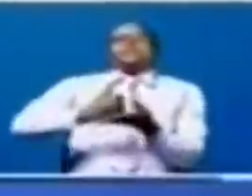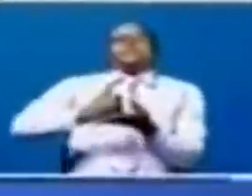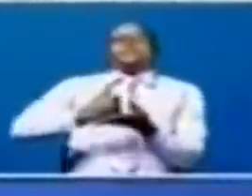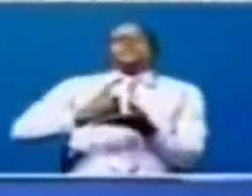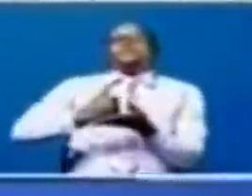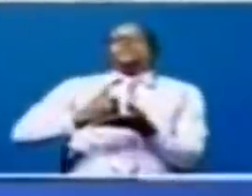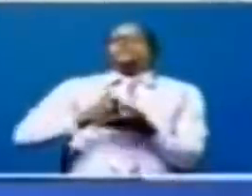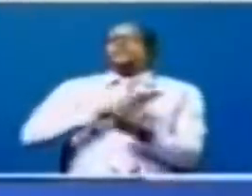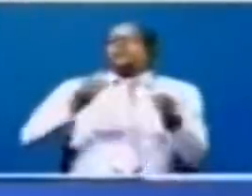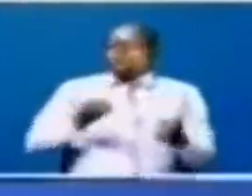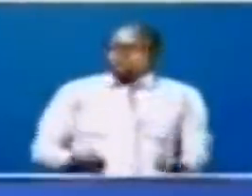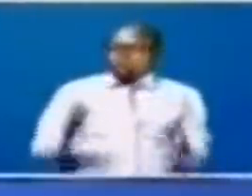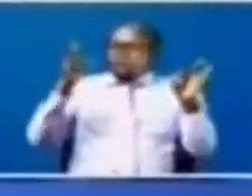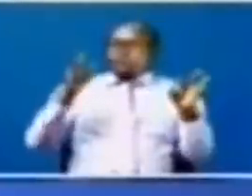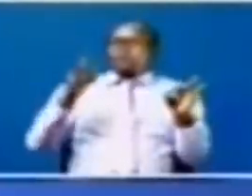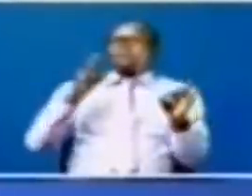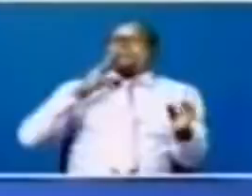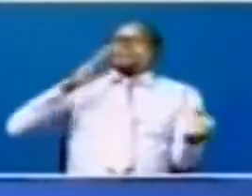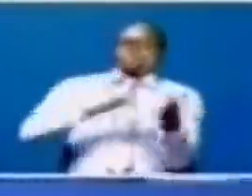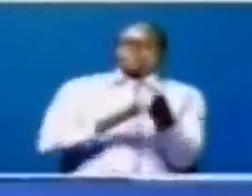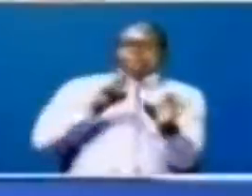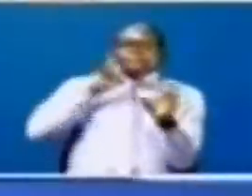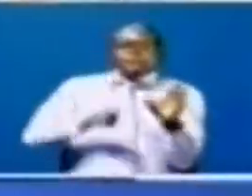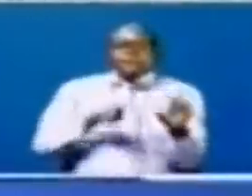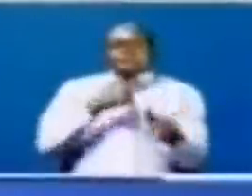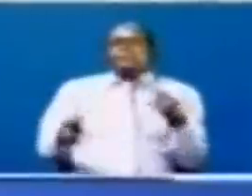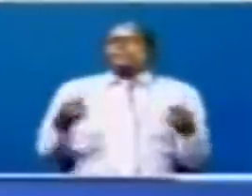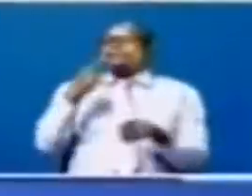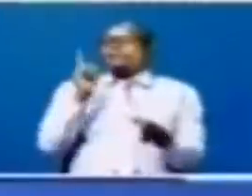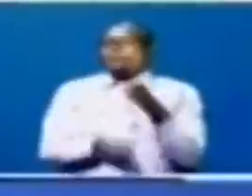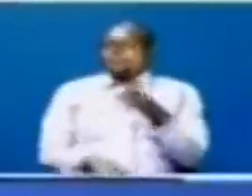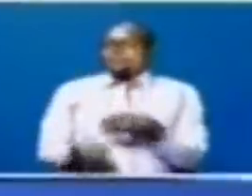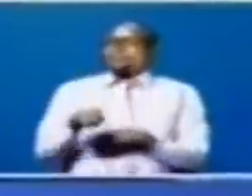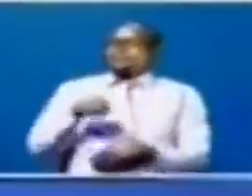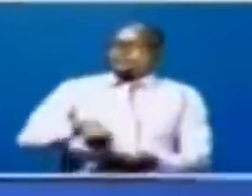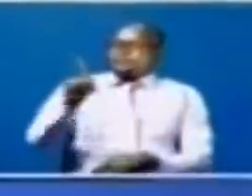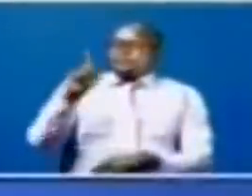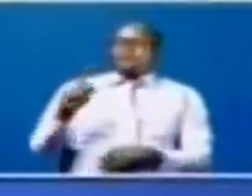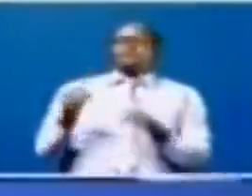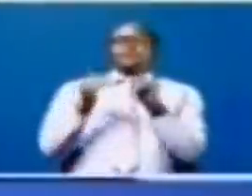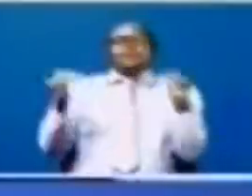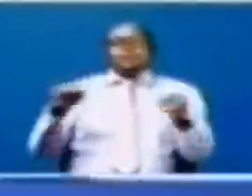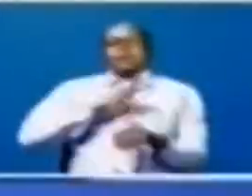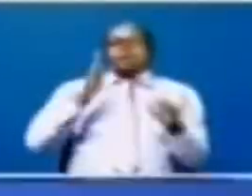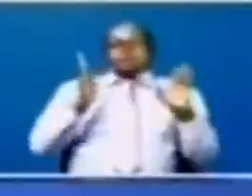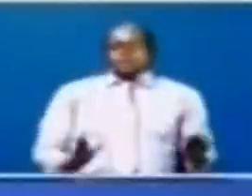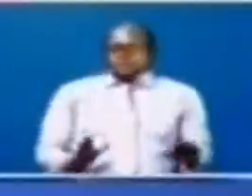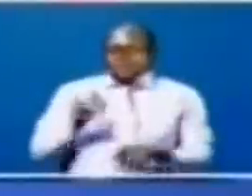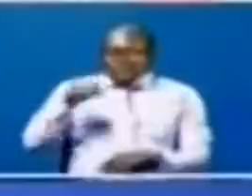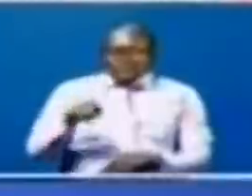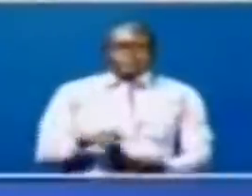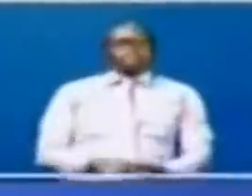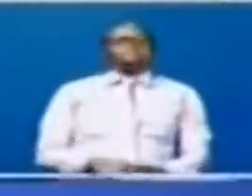not to formalize their resignation, but because they say they are equally commissioners. This